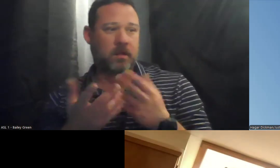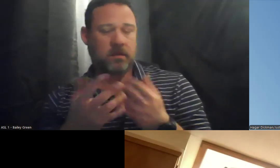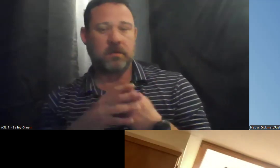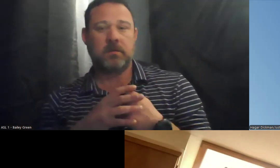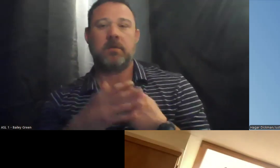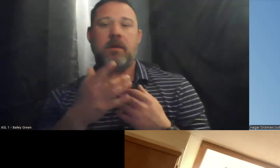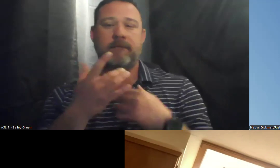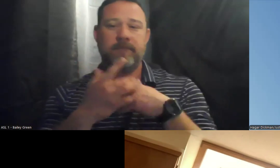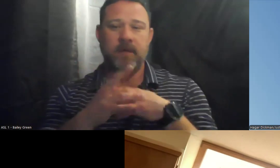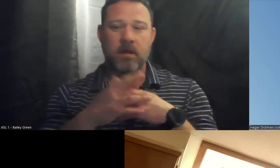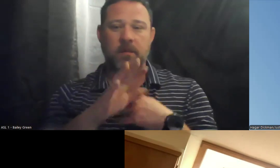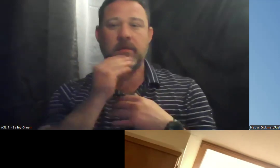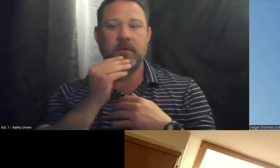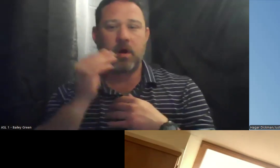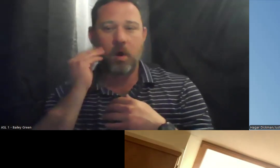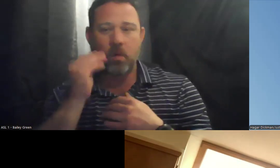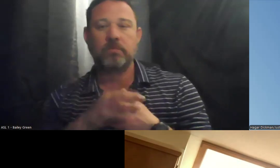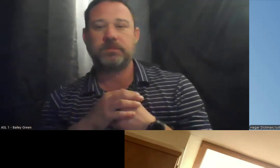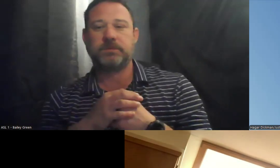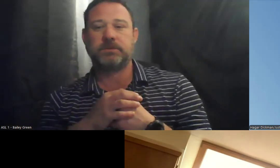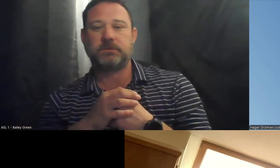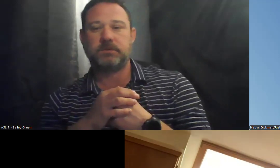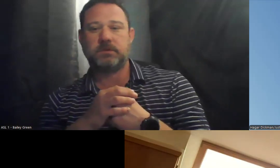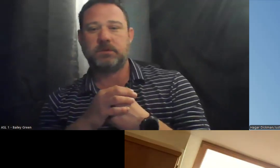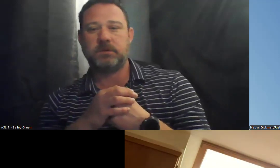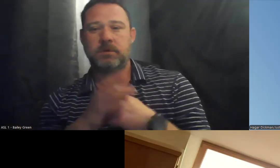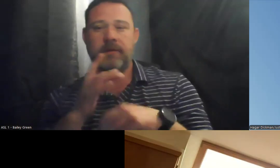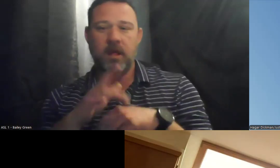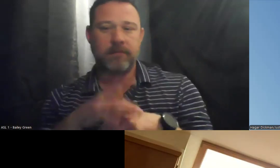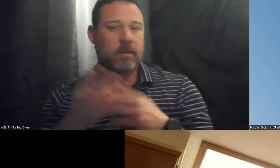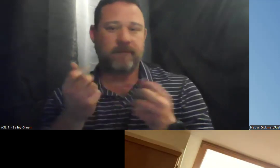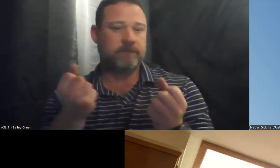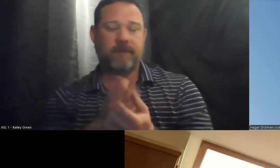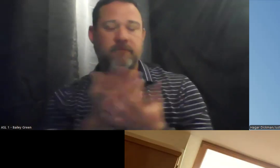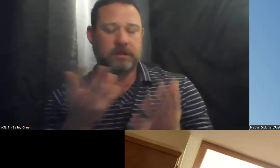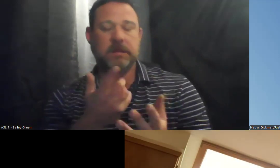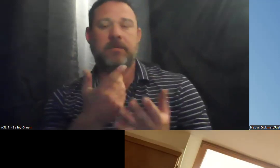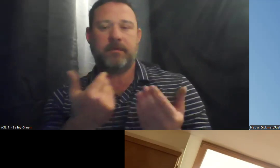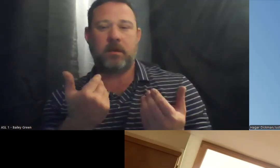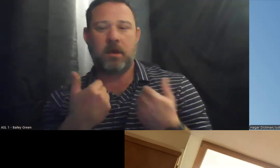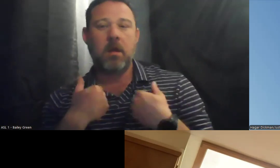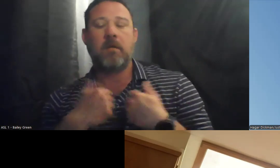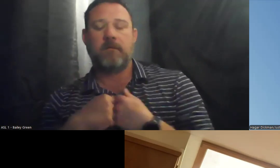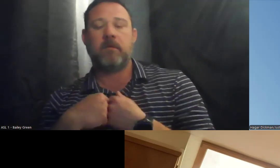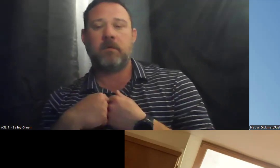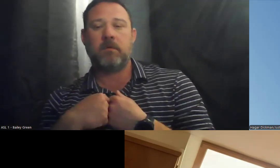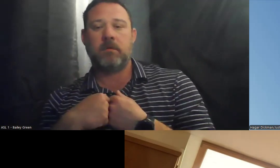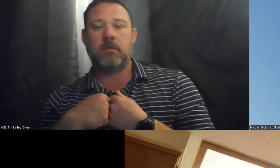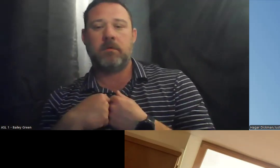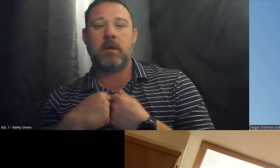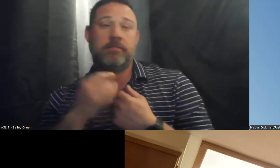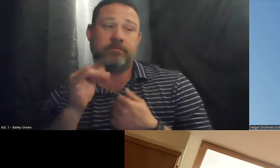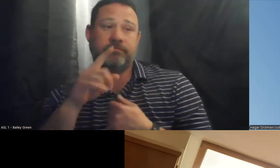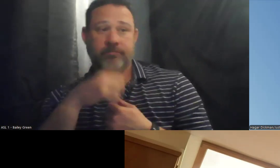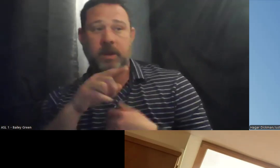their availability of their homes, their availability of practically everything that they get. And they are